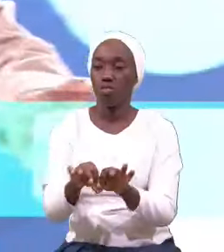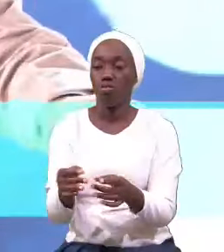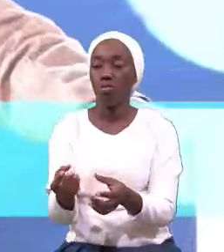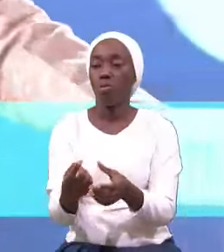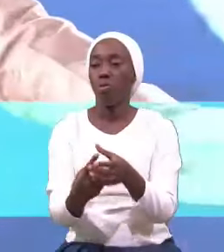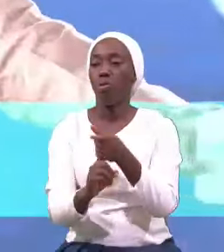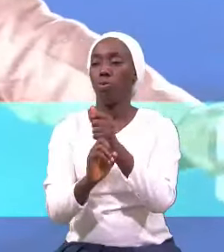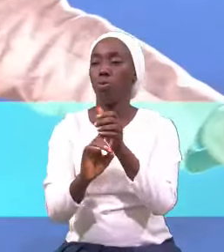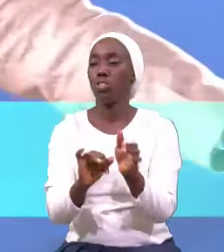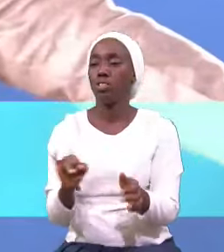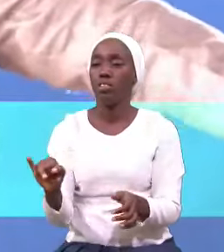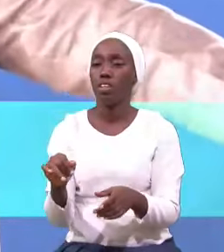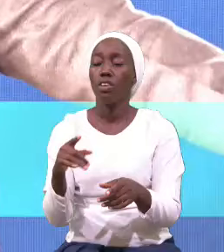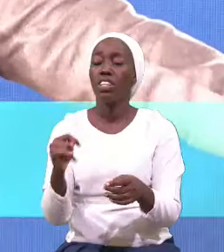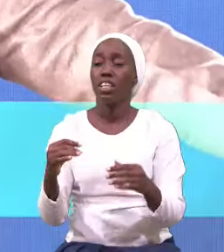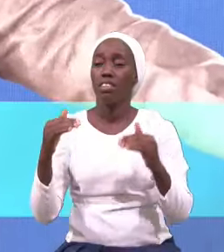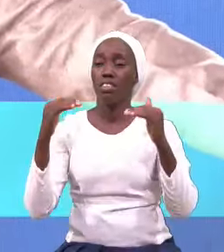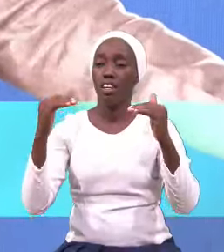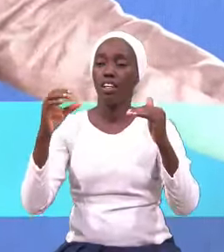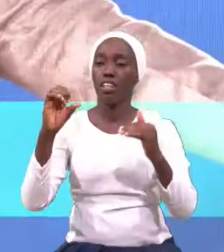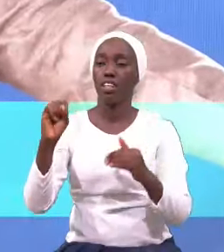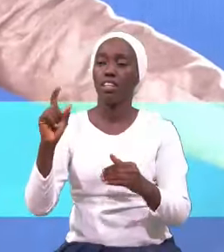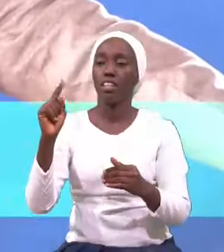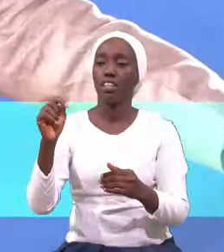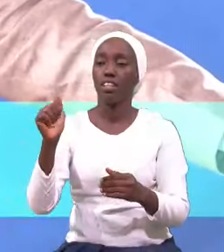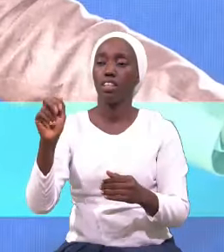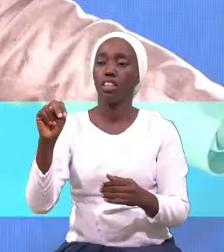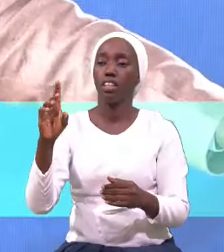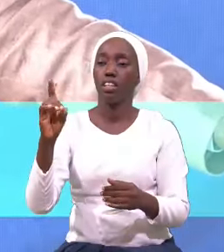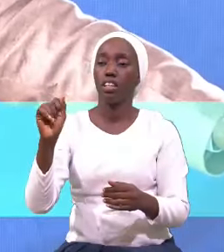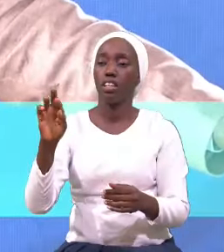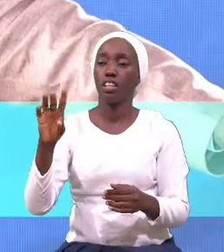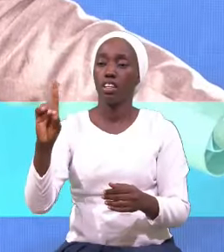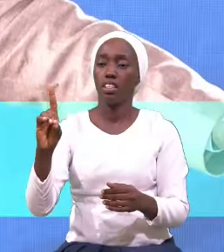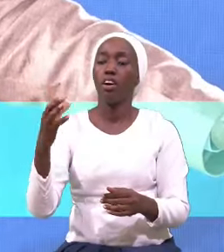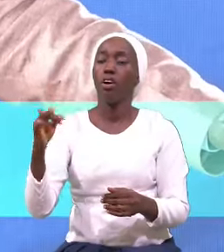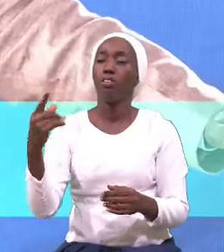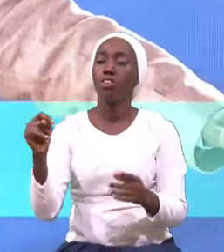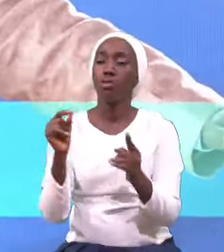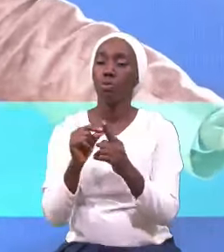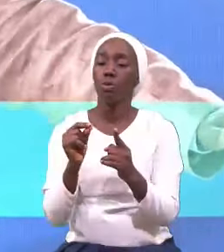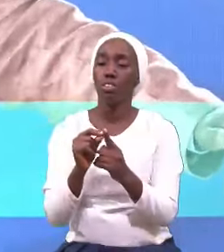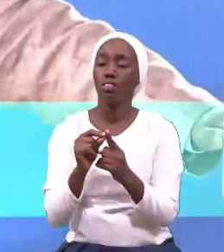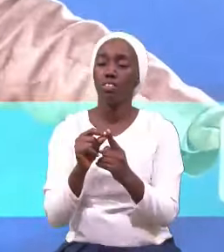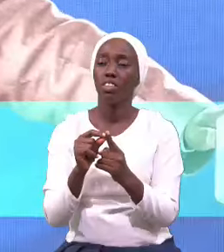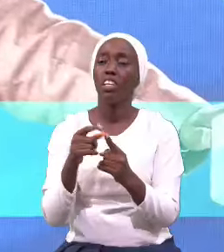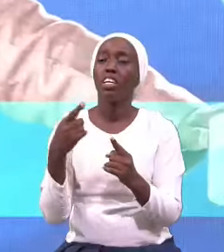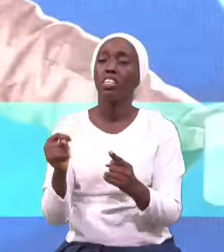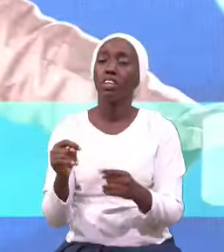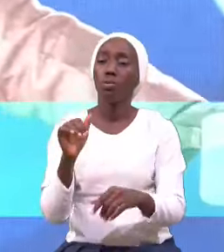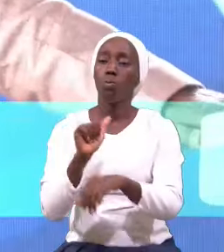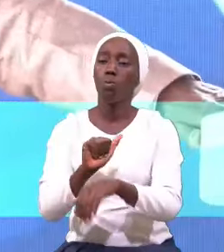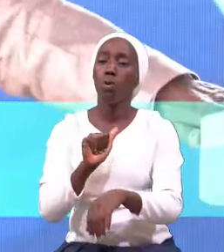But the standard of the Word, the work He has given, the commission, the